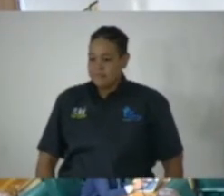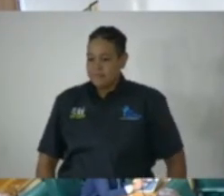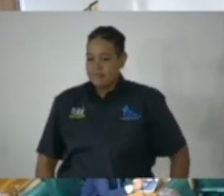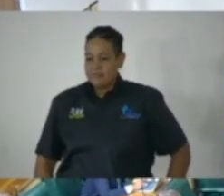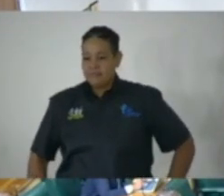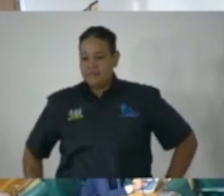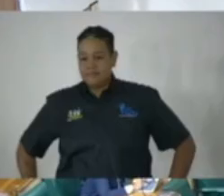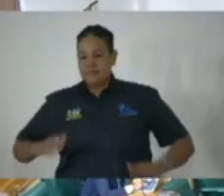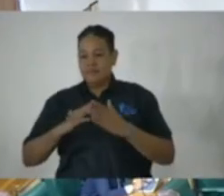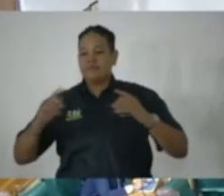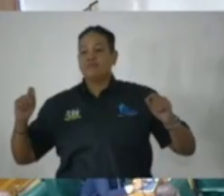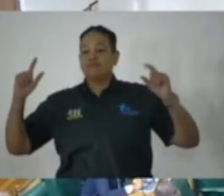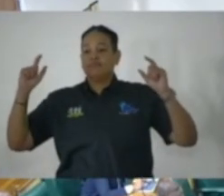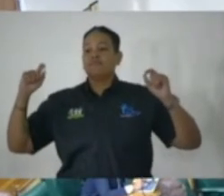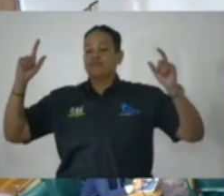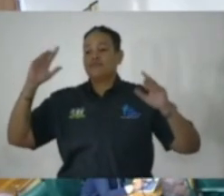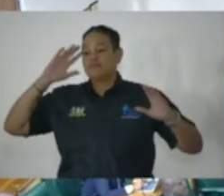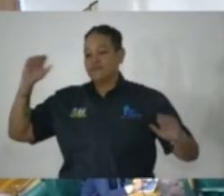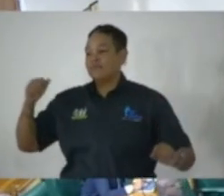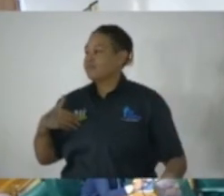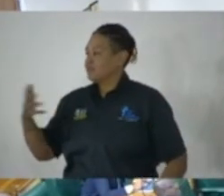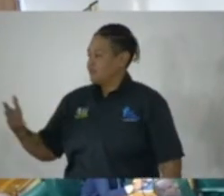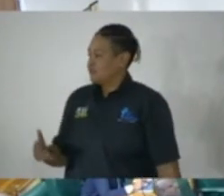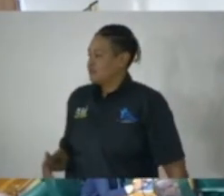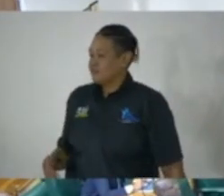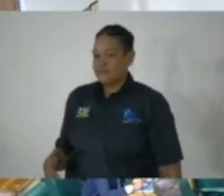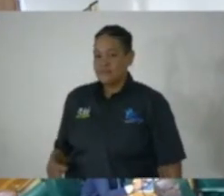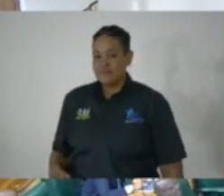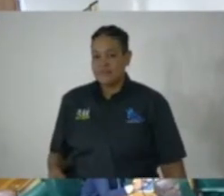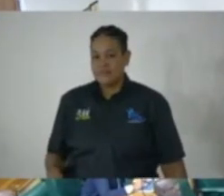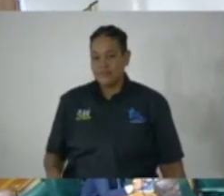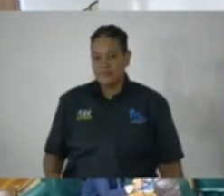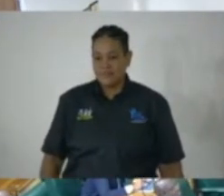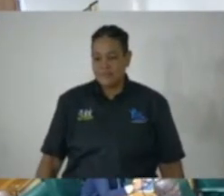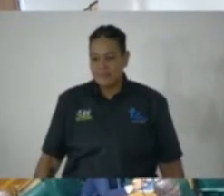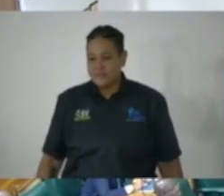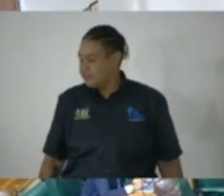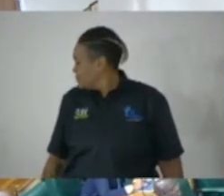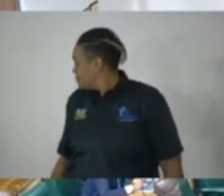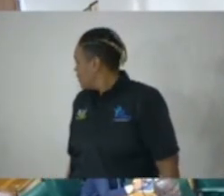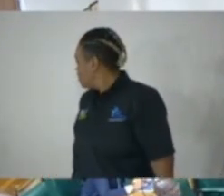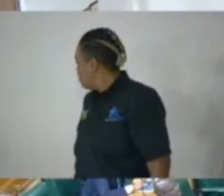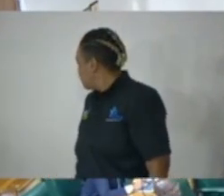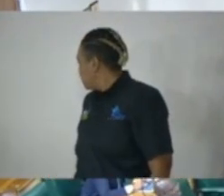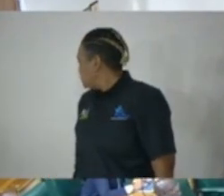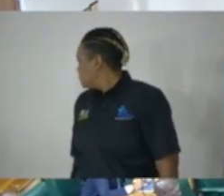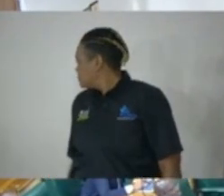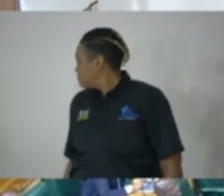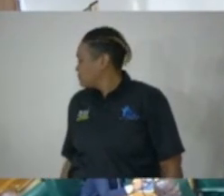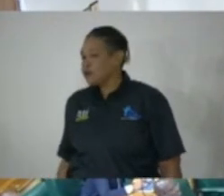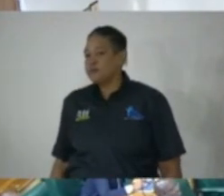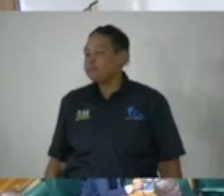President, that I would love to have up.